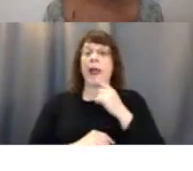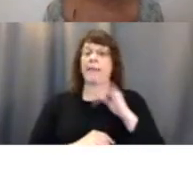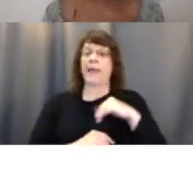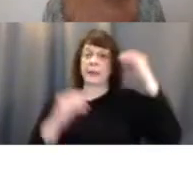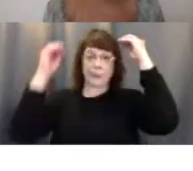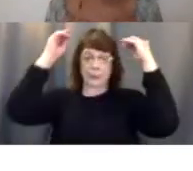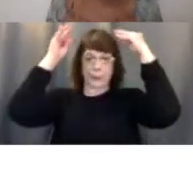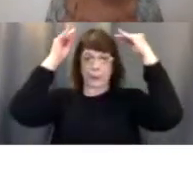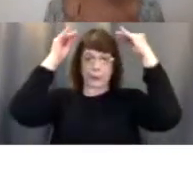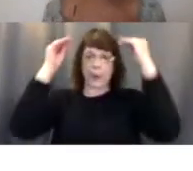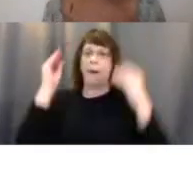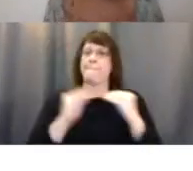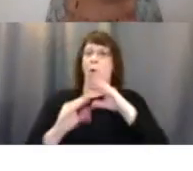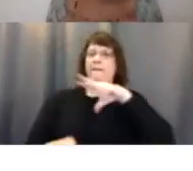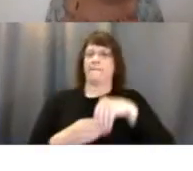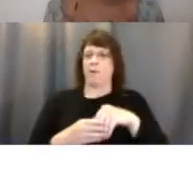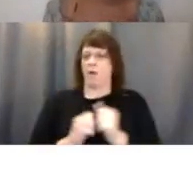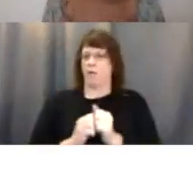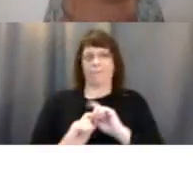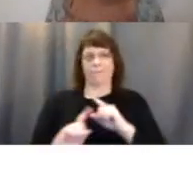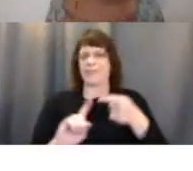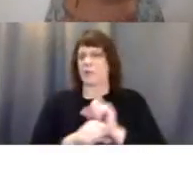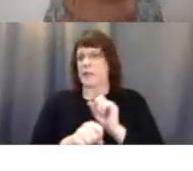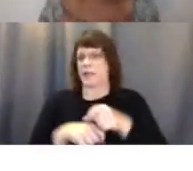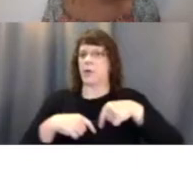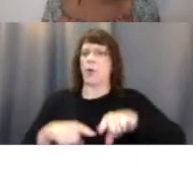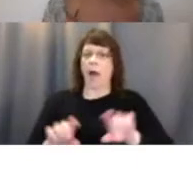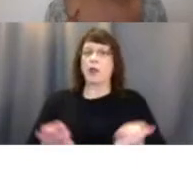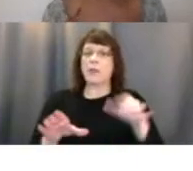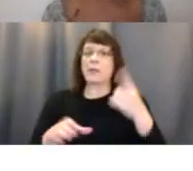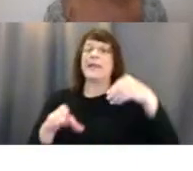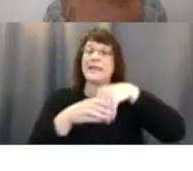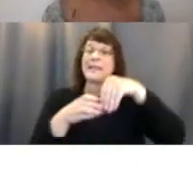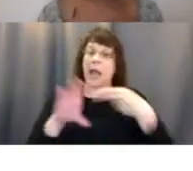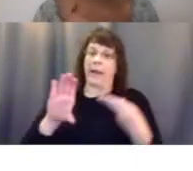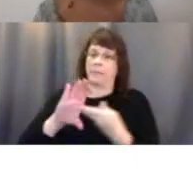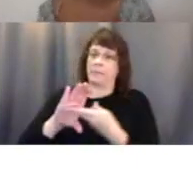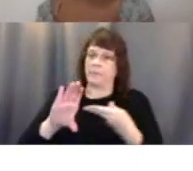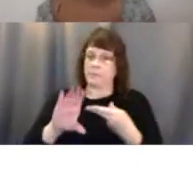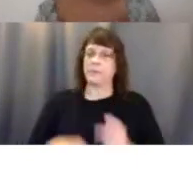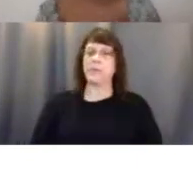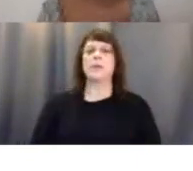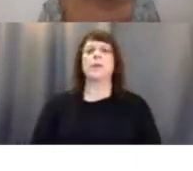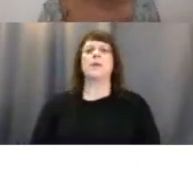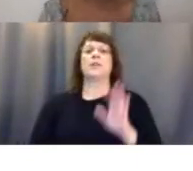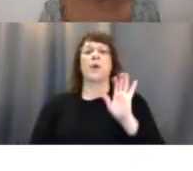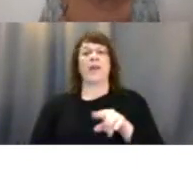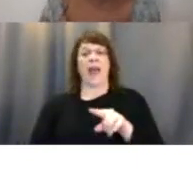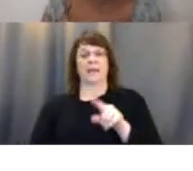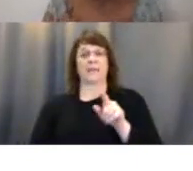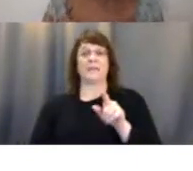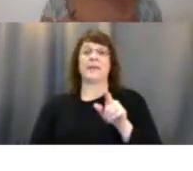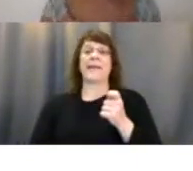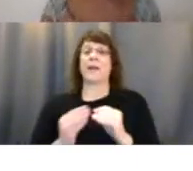are more involved in a particular task while you're doing something in the scanner. So this one is a little more useful